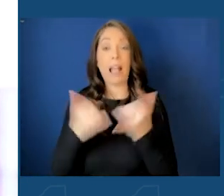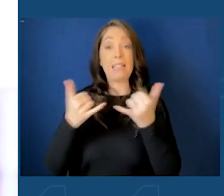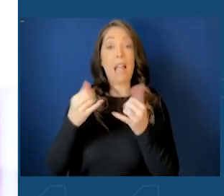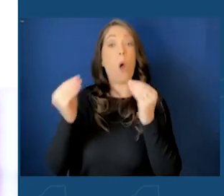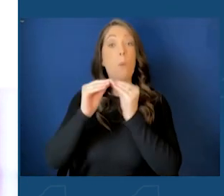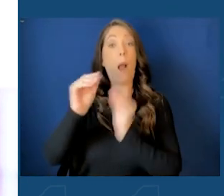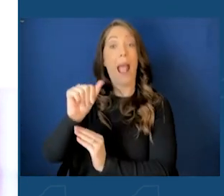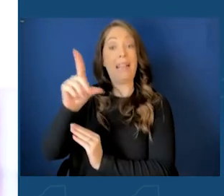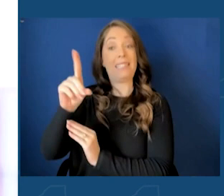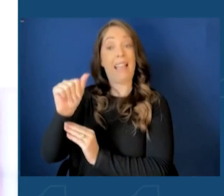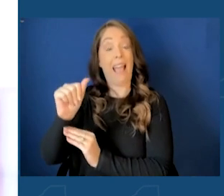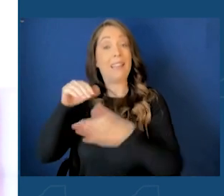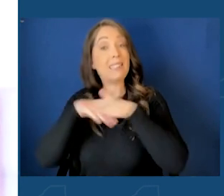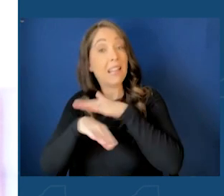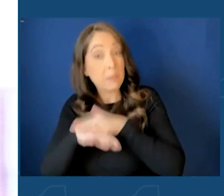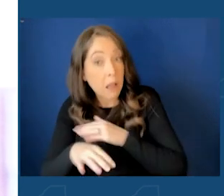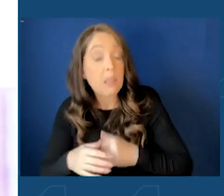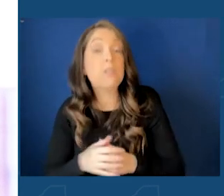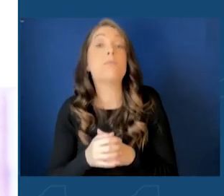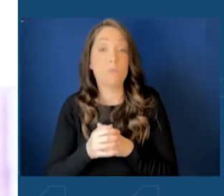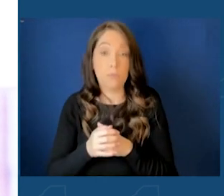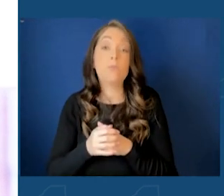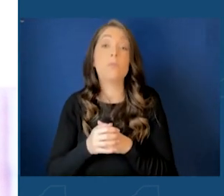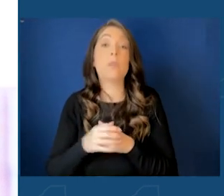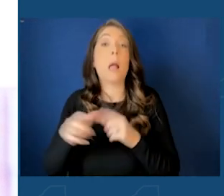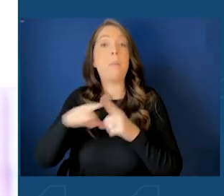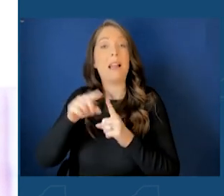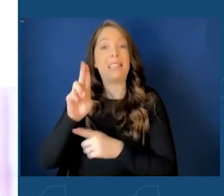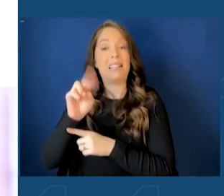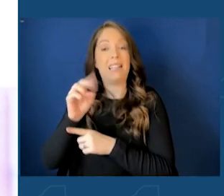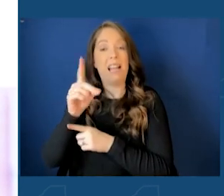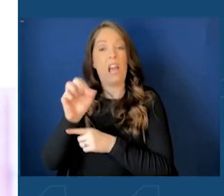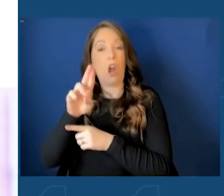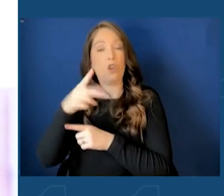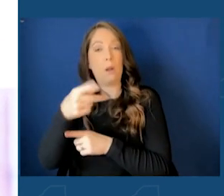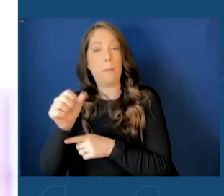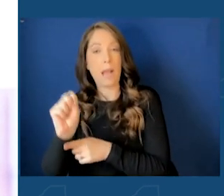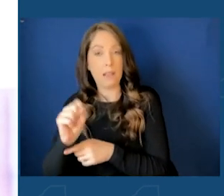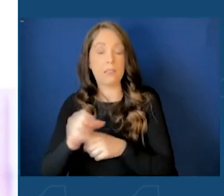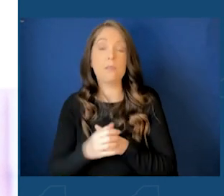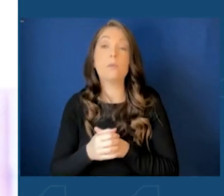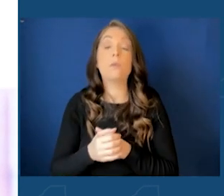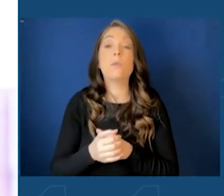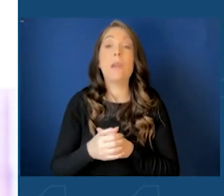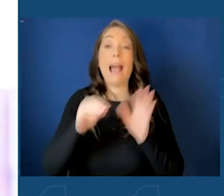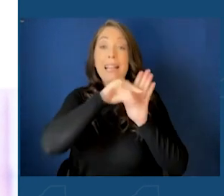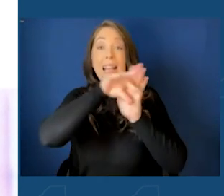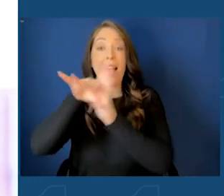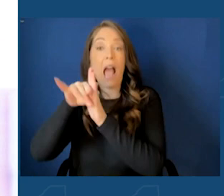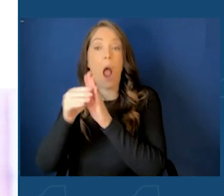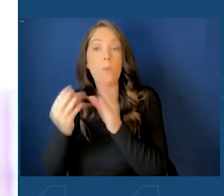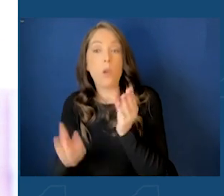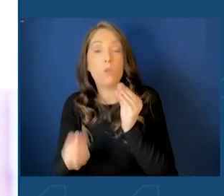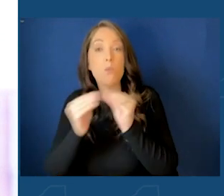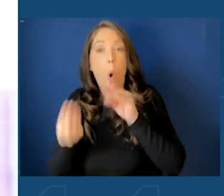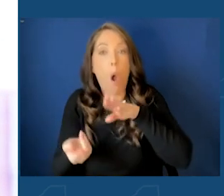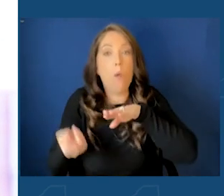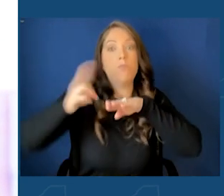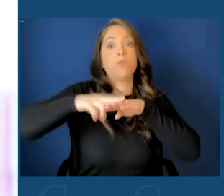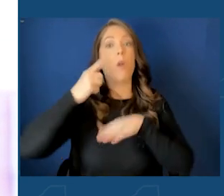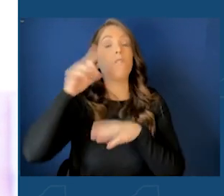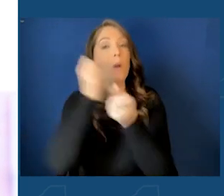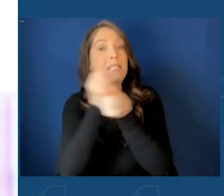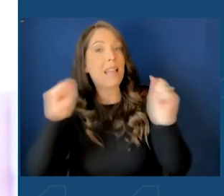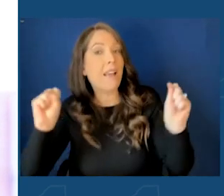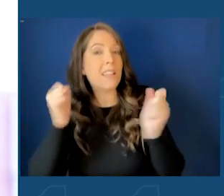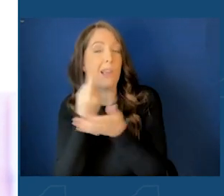including ADA accessible underpasses. More cameras for safety. Jano and I announced this a couple weeks ago. We want